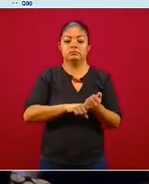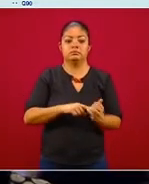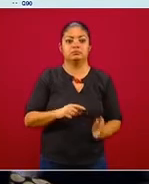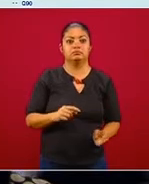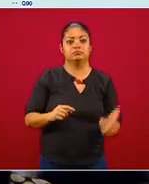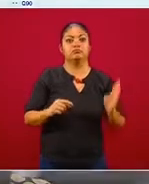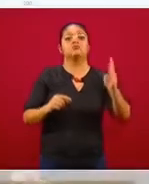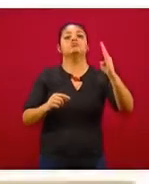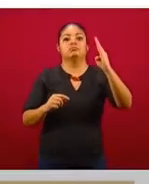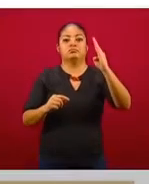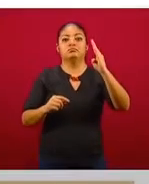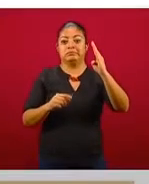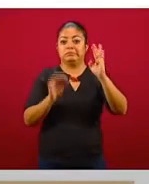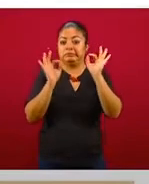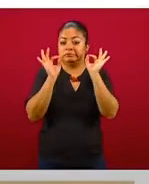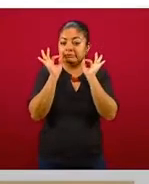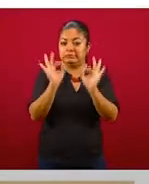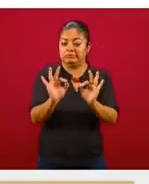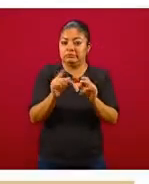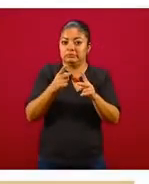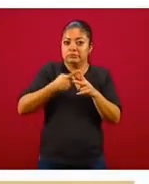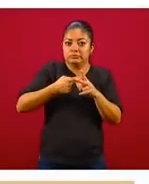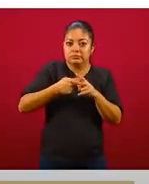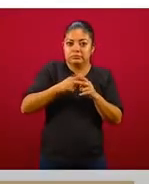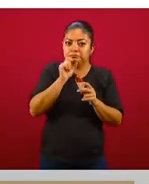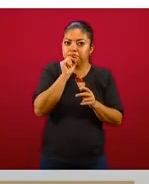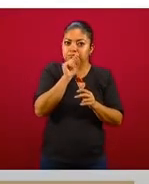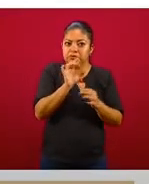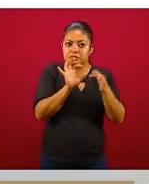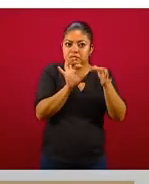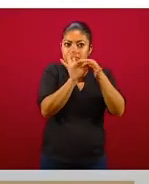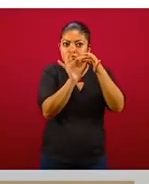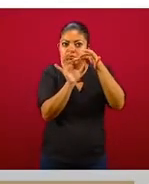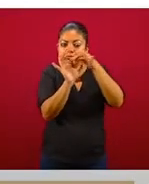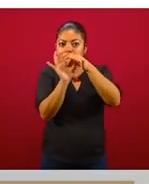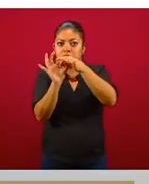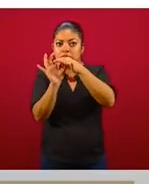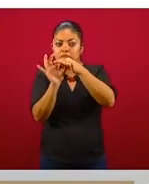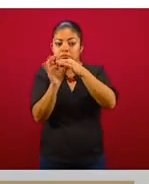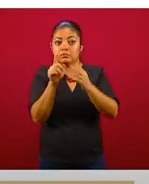Veracruz, we see a curve that